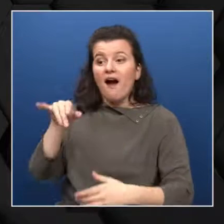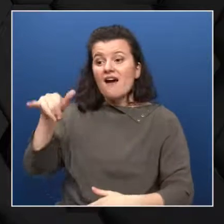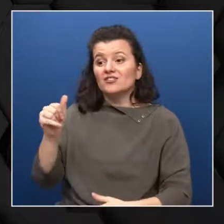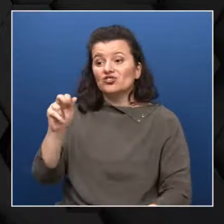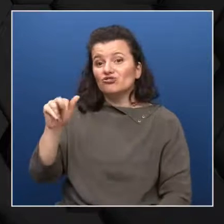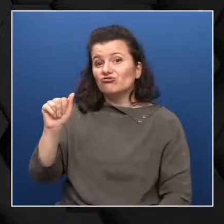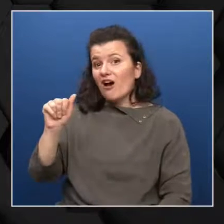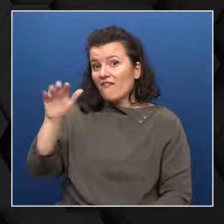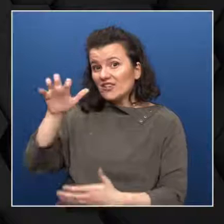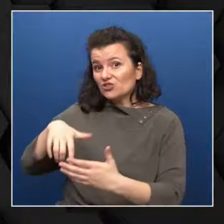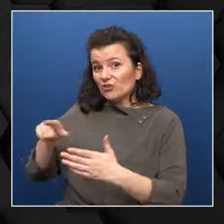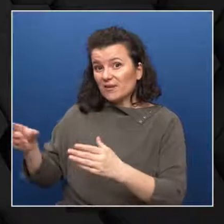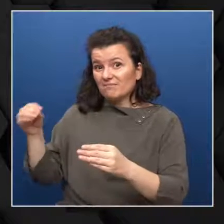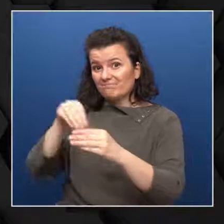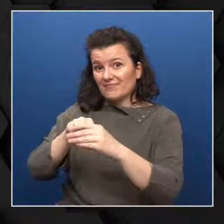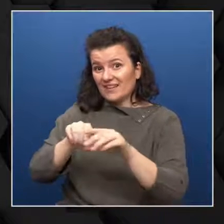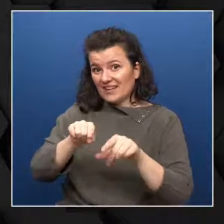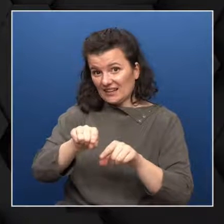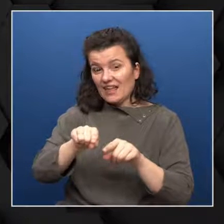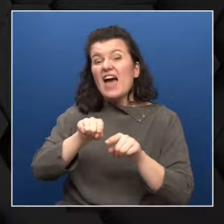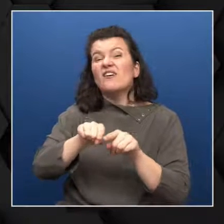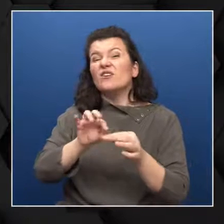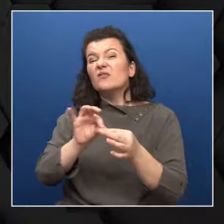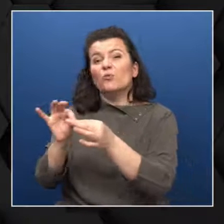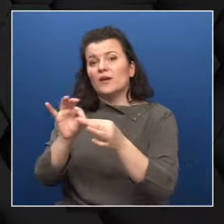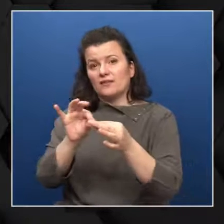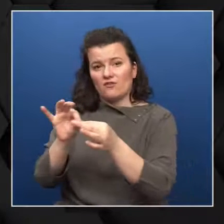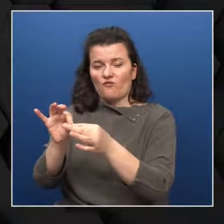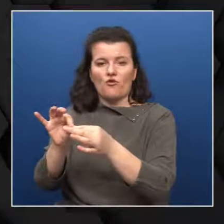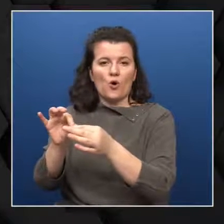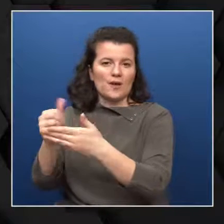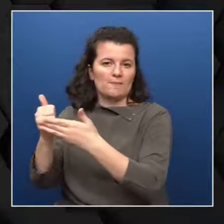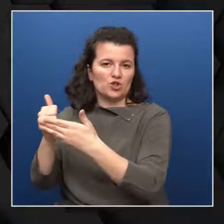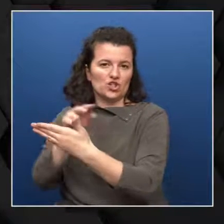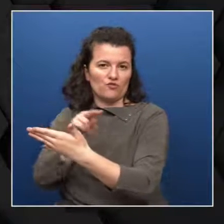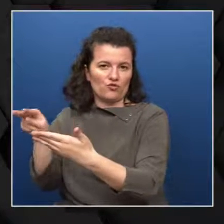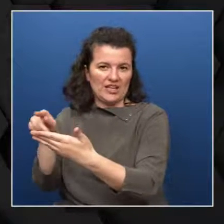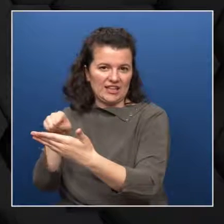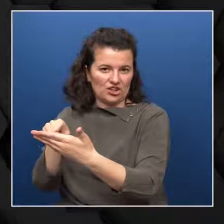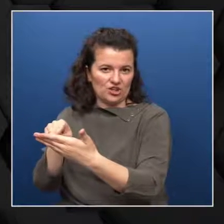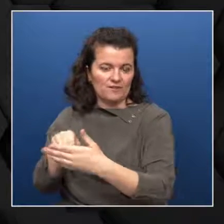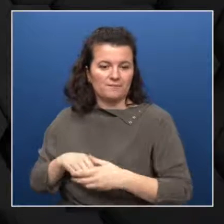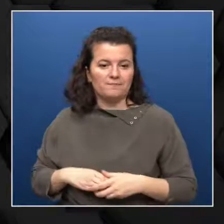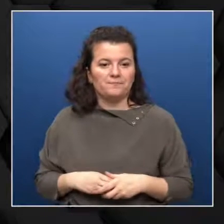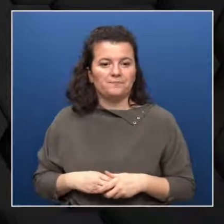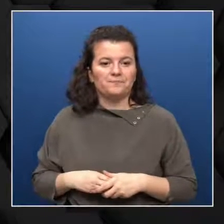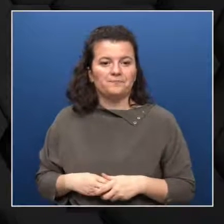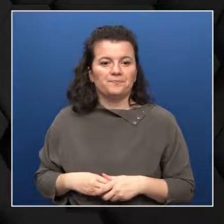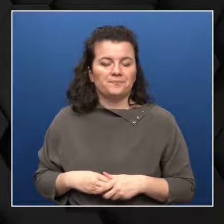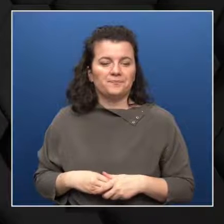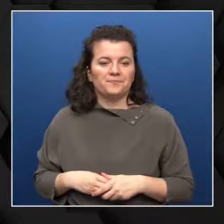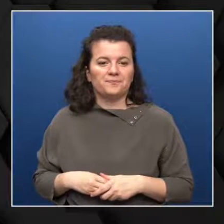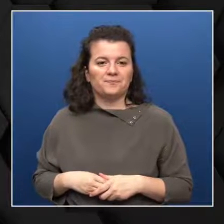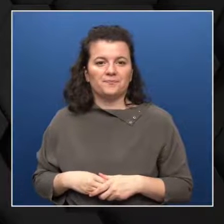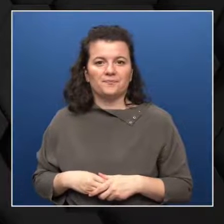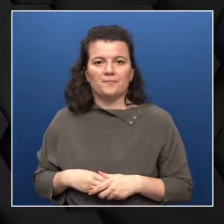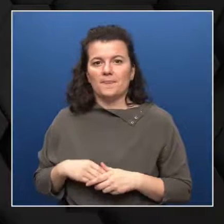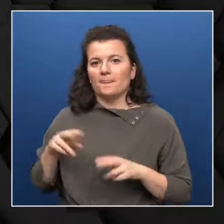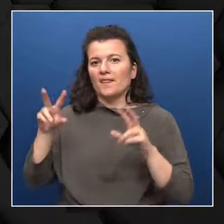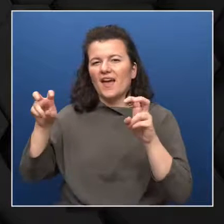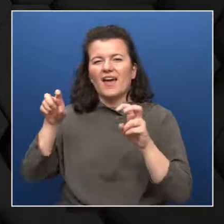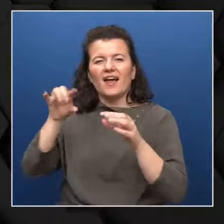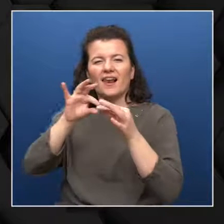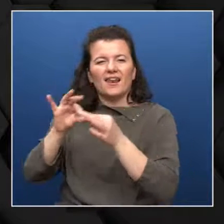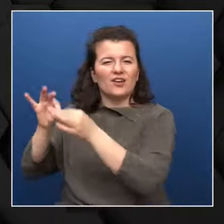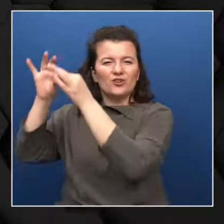call up a Immersive Reader, launch it, and go straight to the API, the Immersive Reader cognitive service.